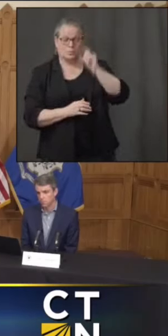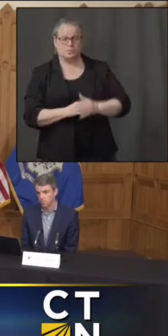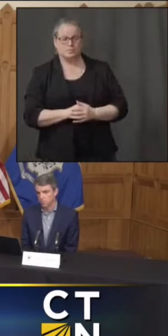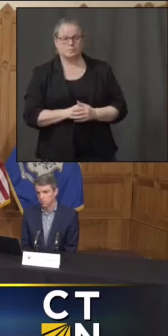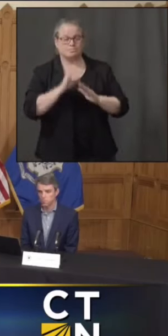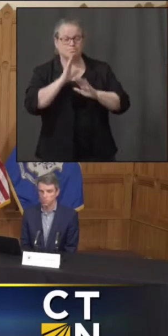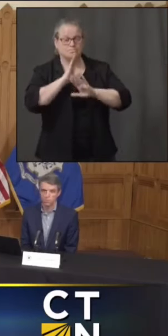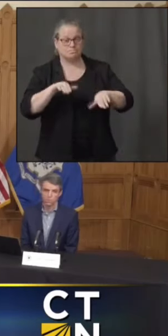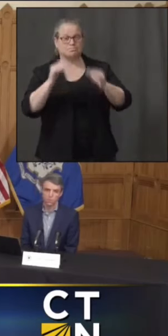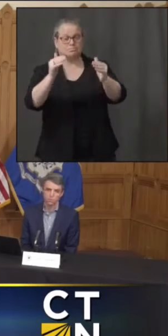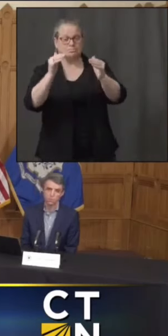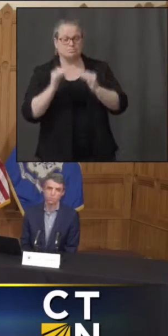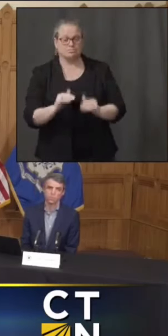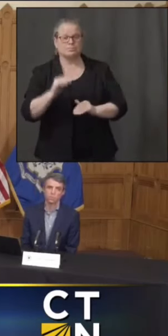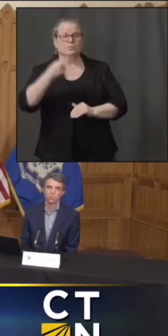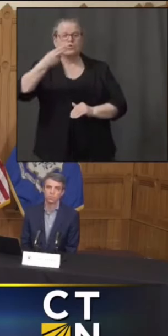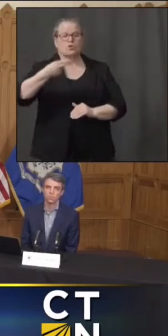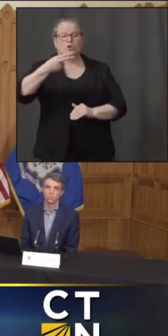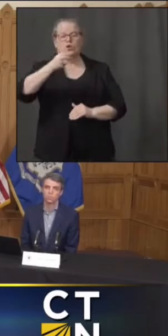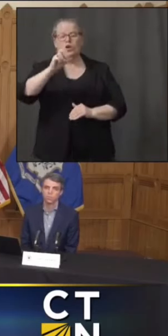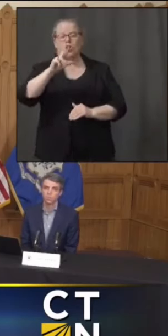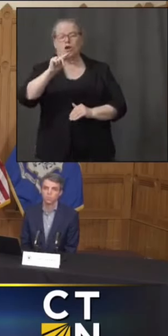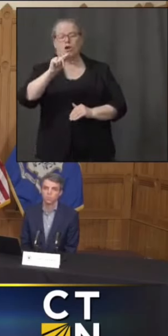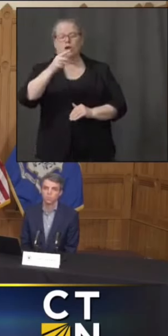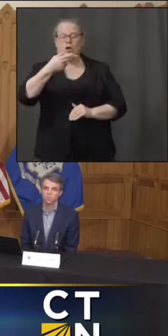Move along next to the Hartford Current.